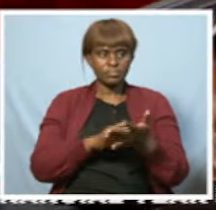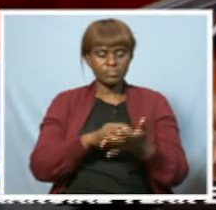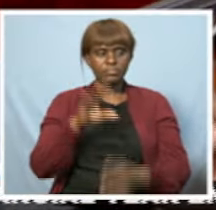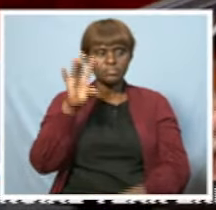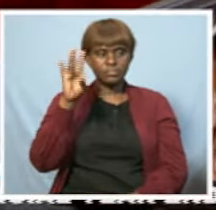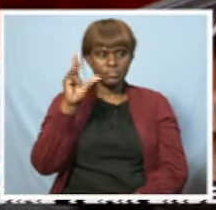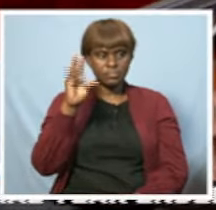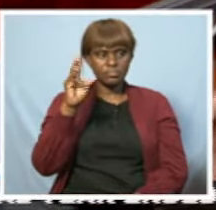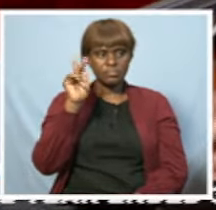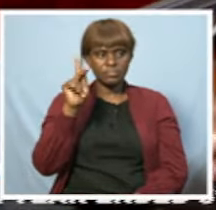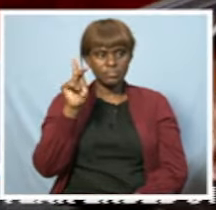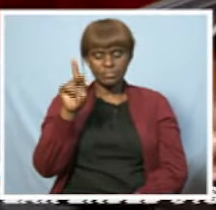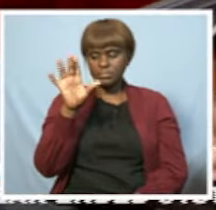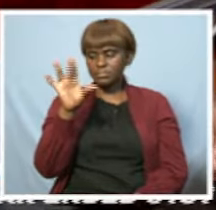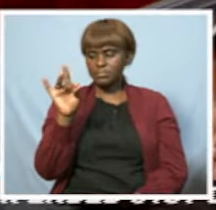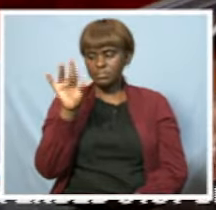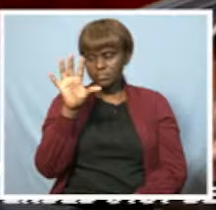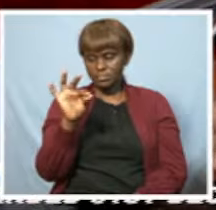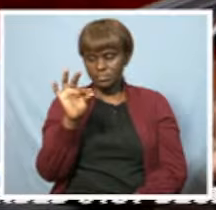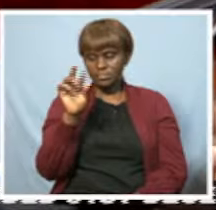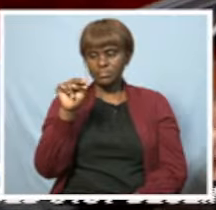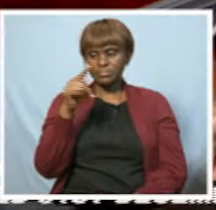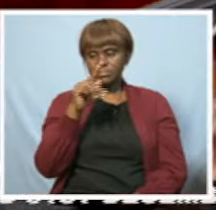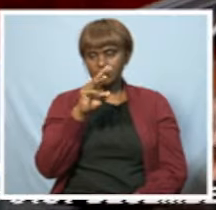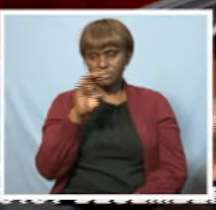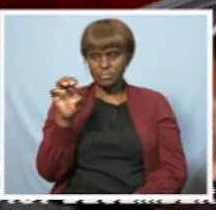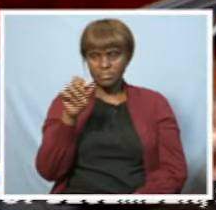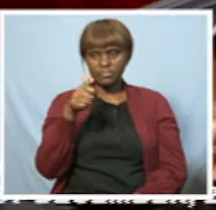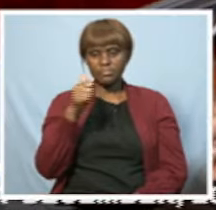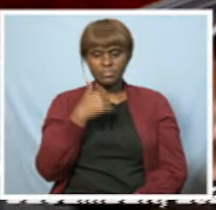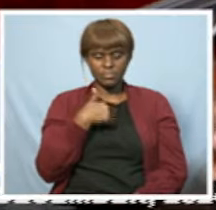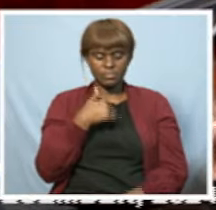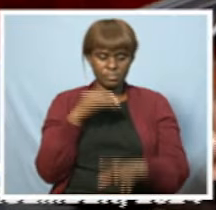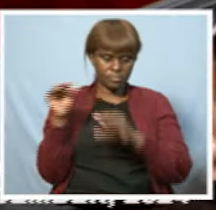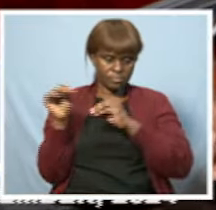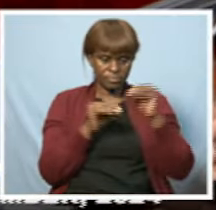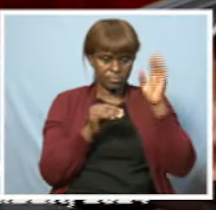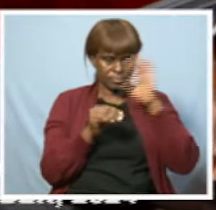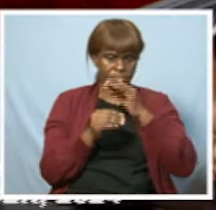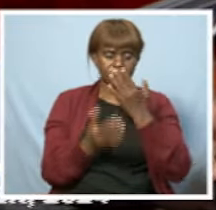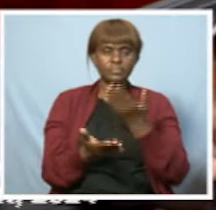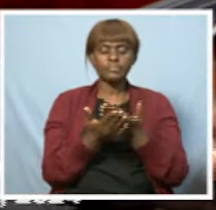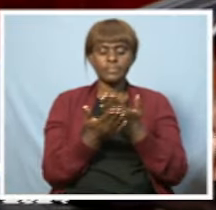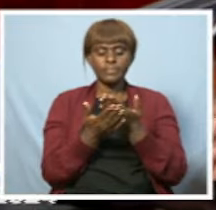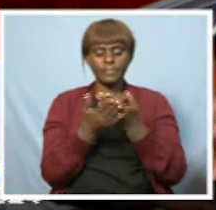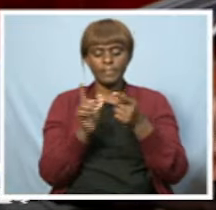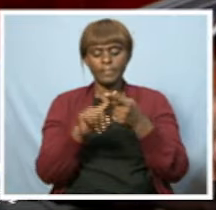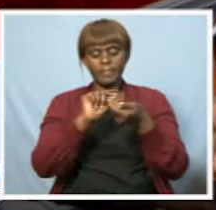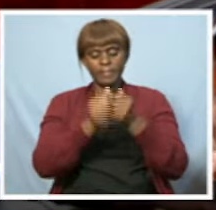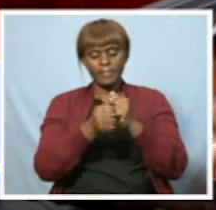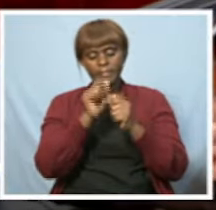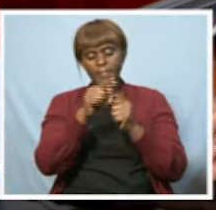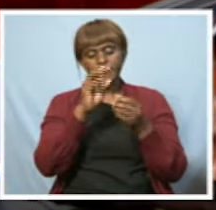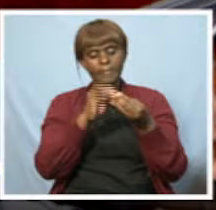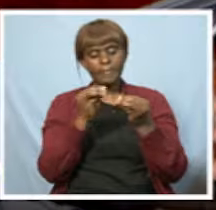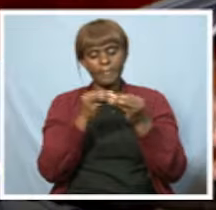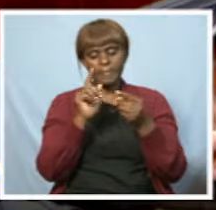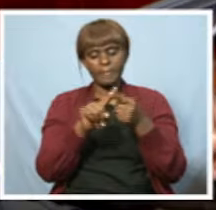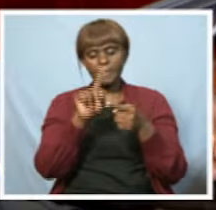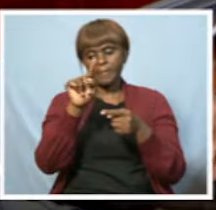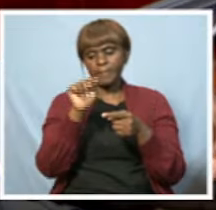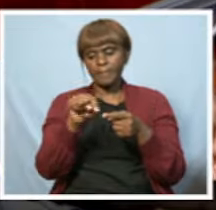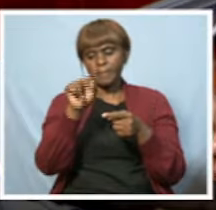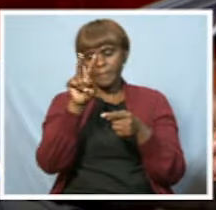1,308,017 kwacha 89 ingwe. You have moved an addendum to amend this figure to